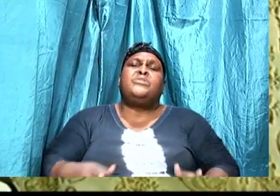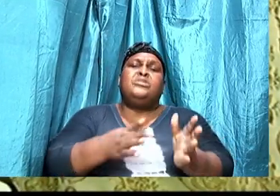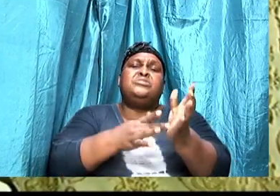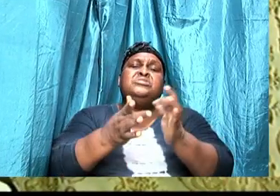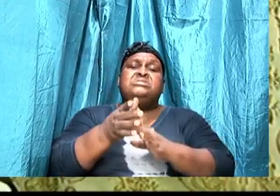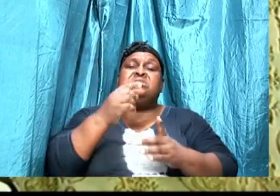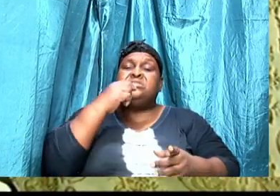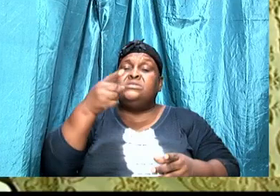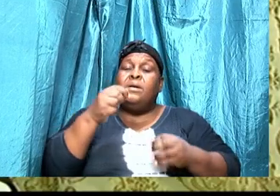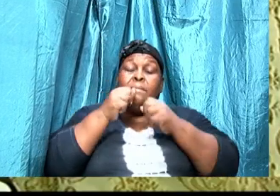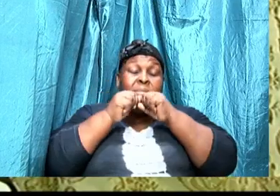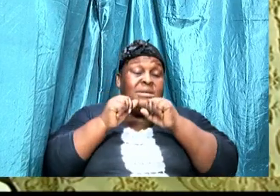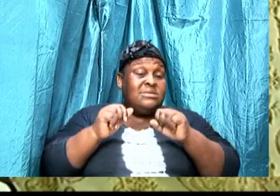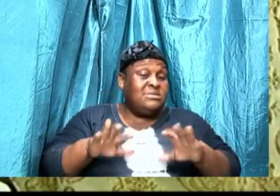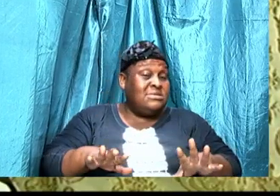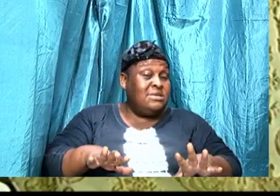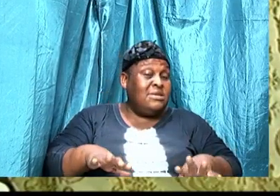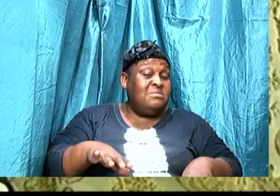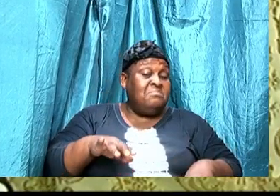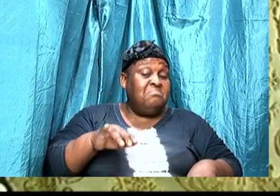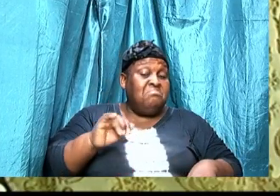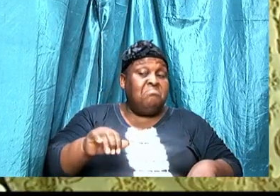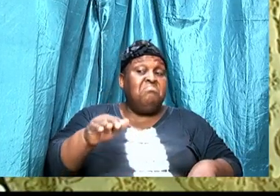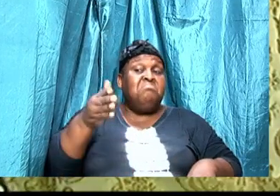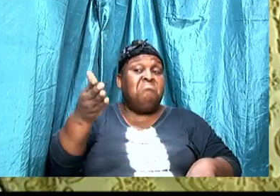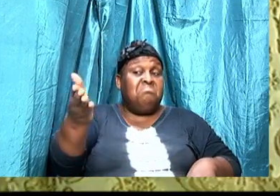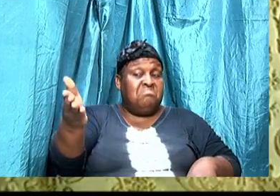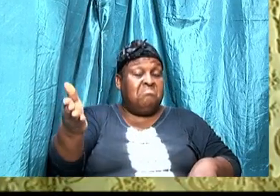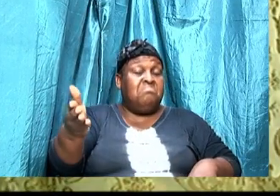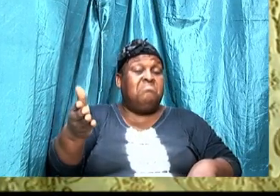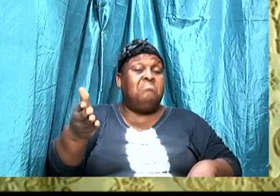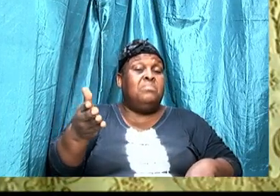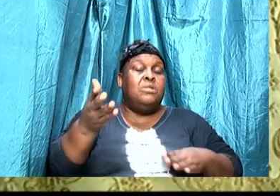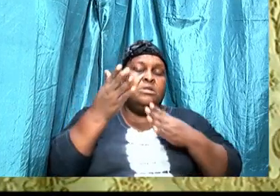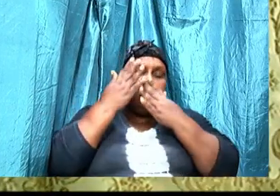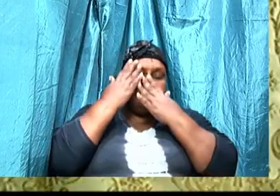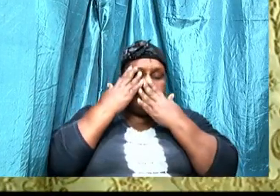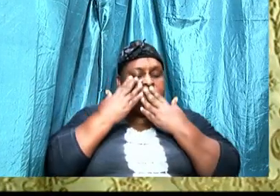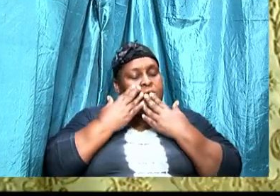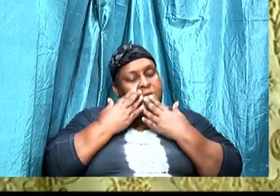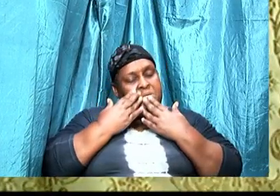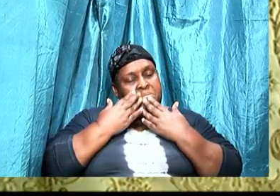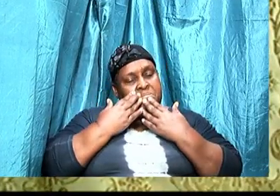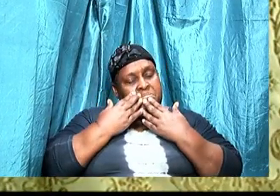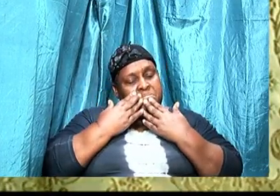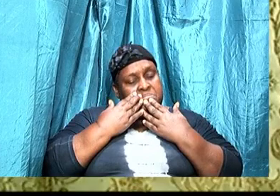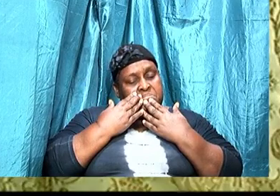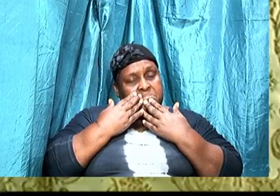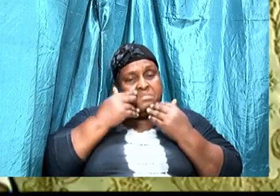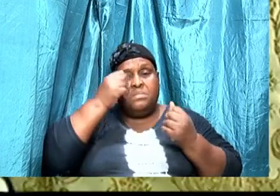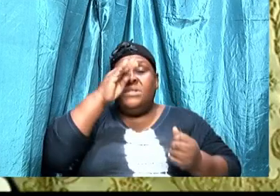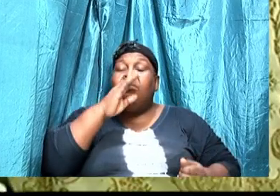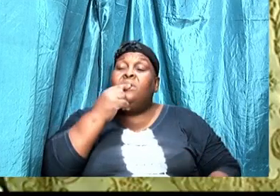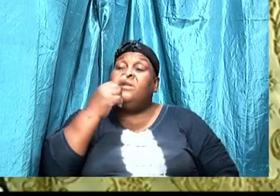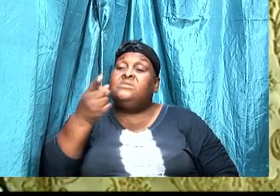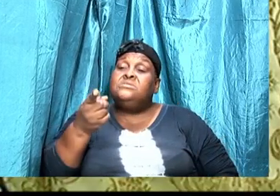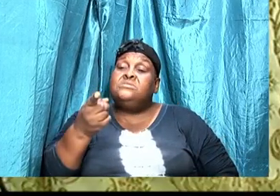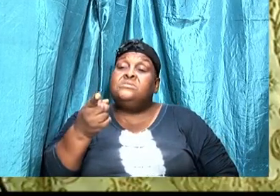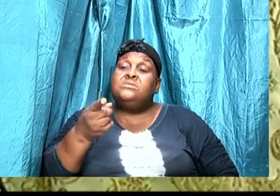blessed are those that mourn. Amen. And so here Paul is saying that